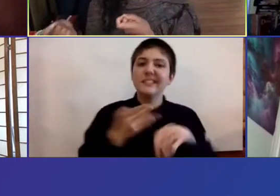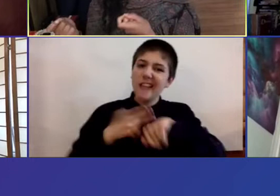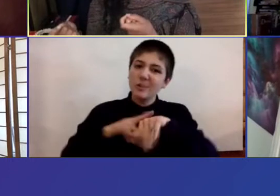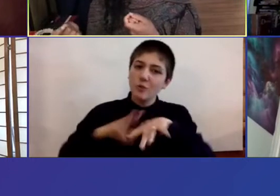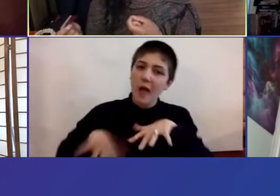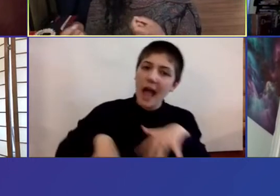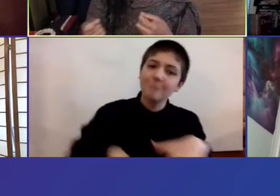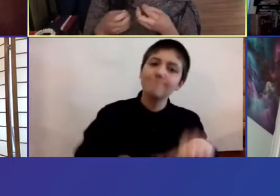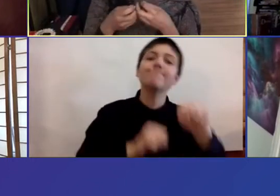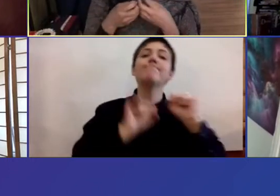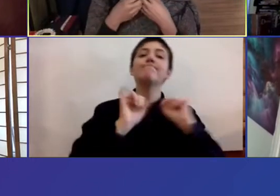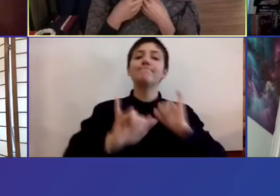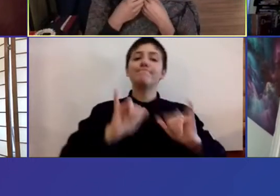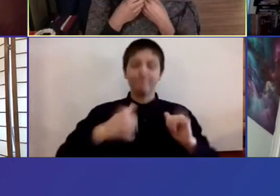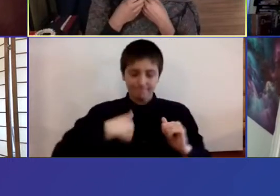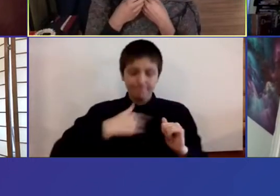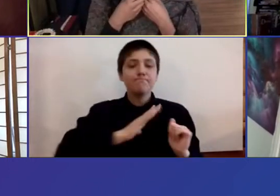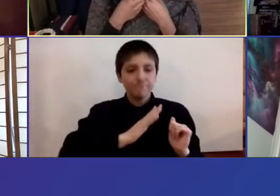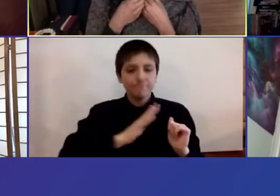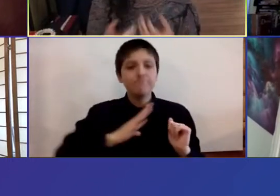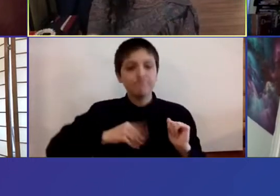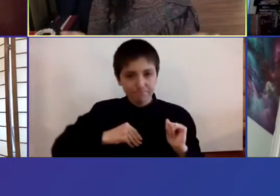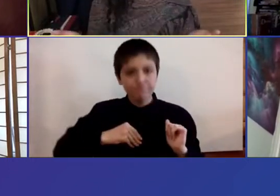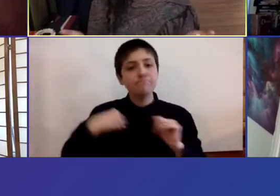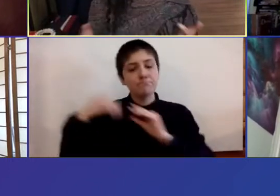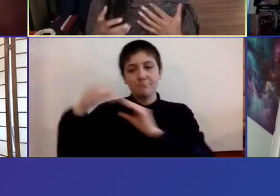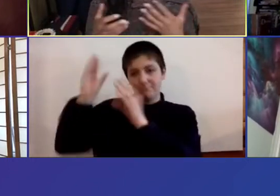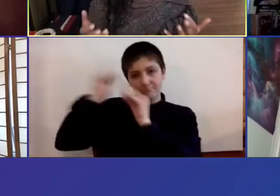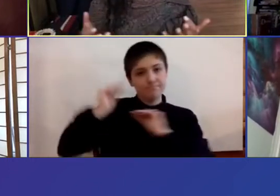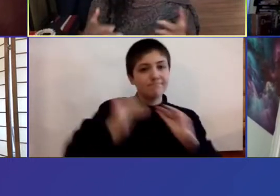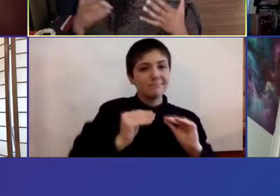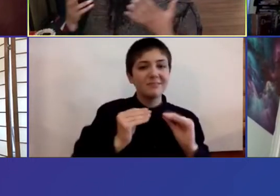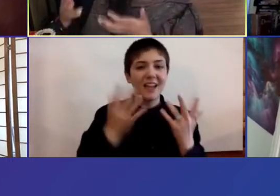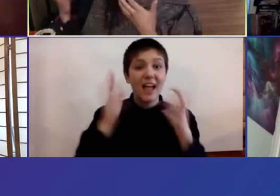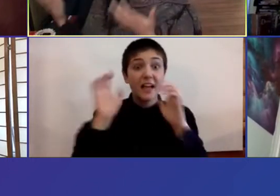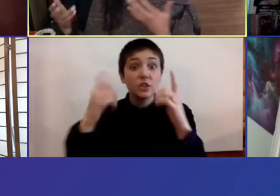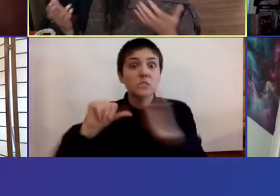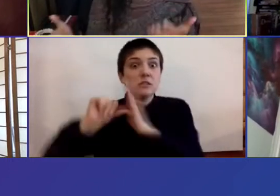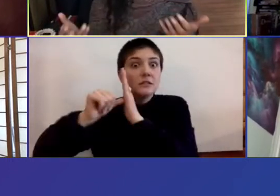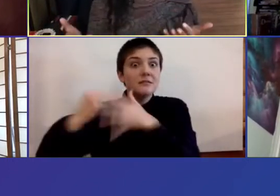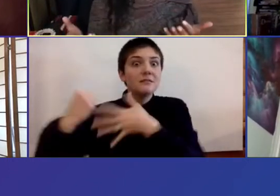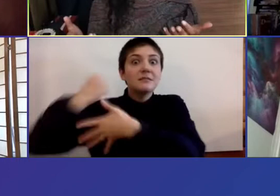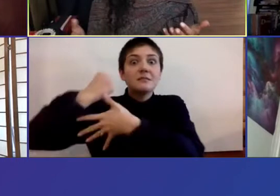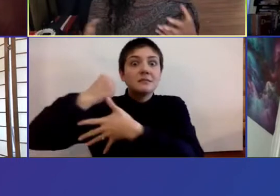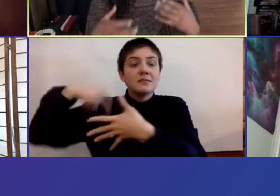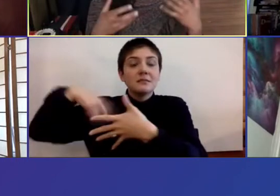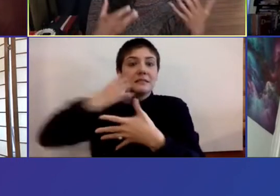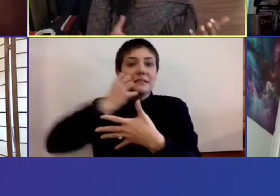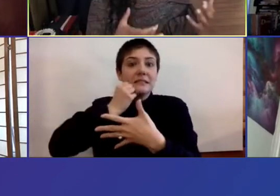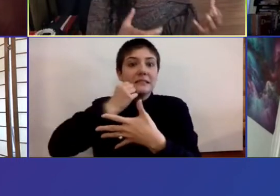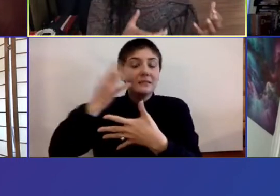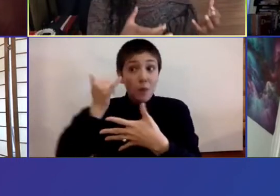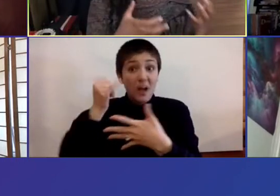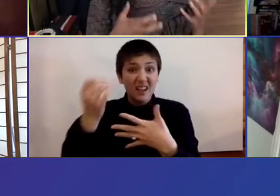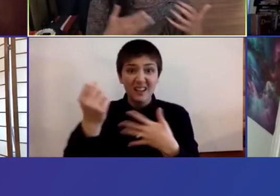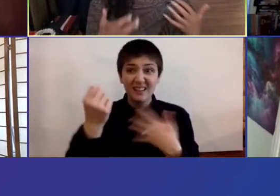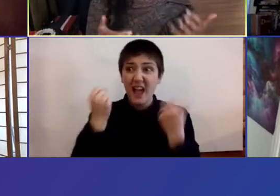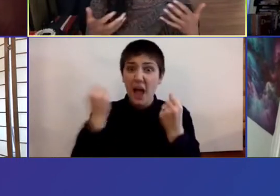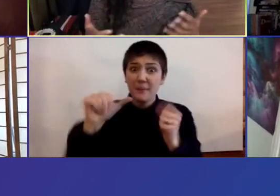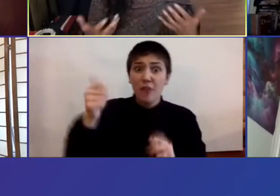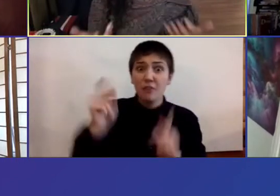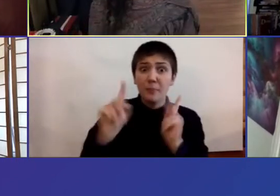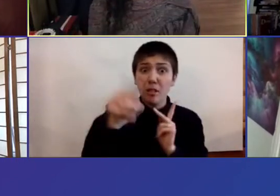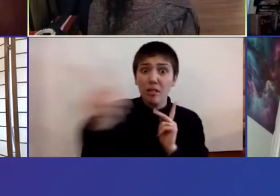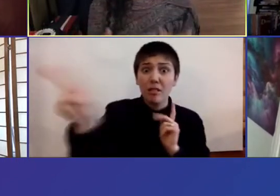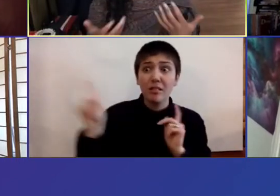these traditions down. So education becomes primary. You can't let it go, because how many other people have the knowledge that you've